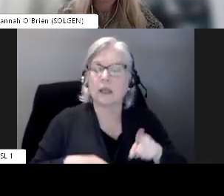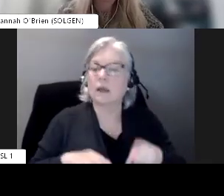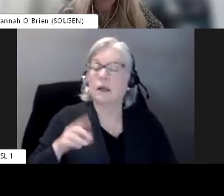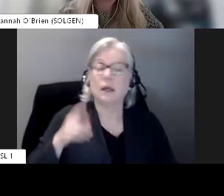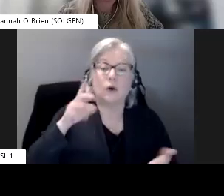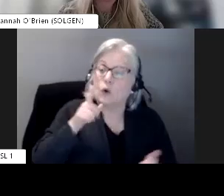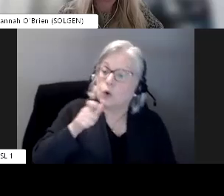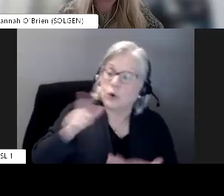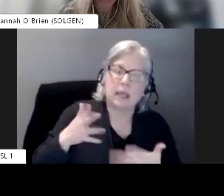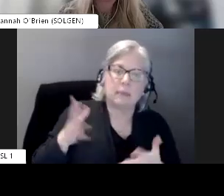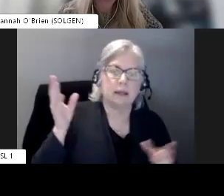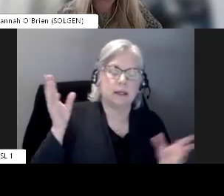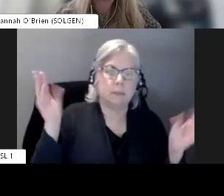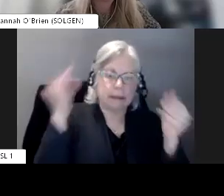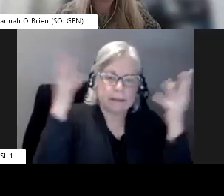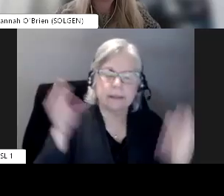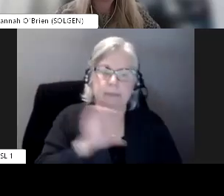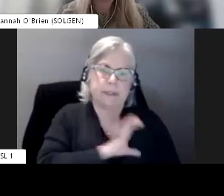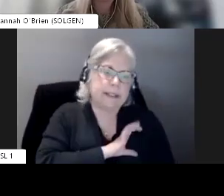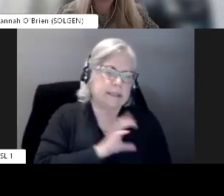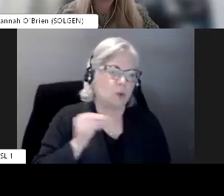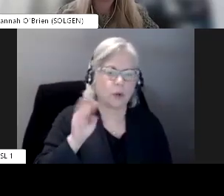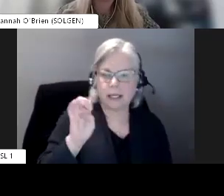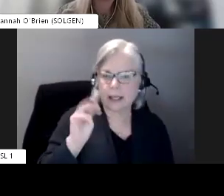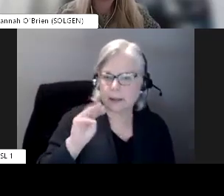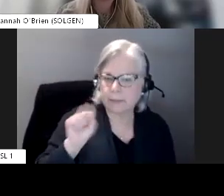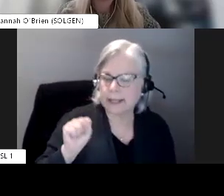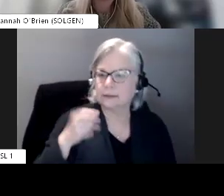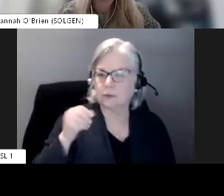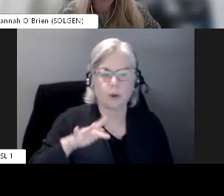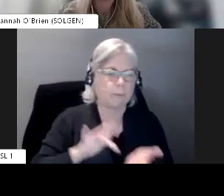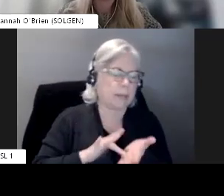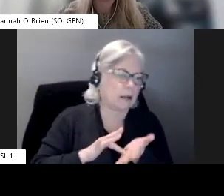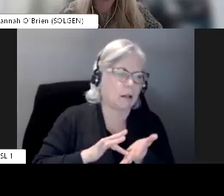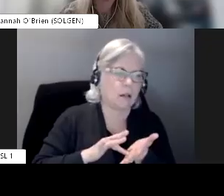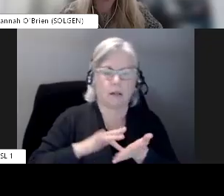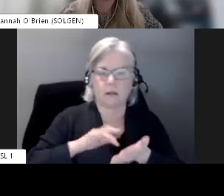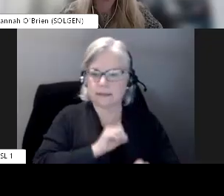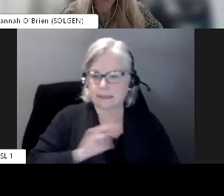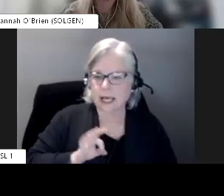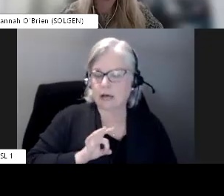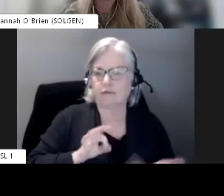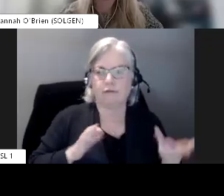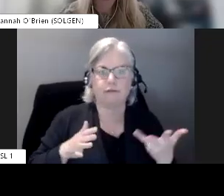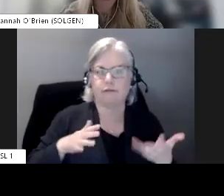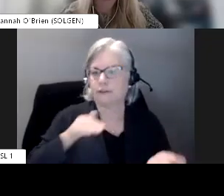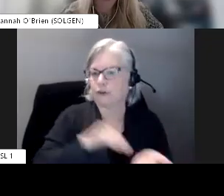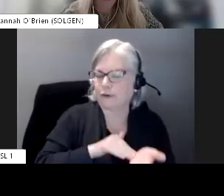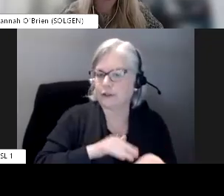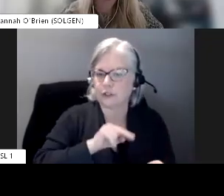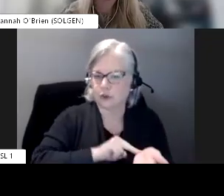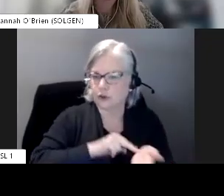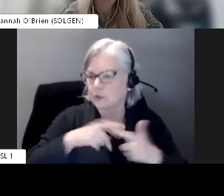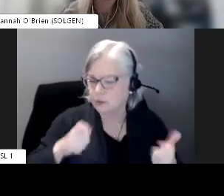emergency responders like police or EMS workers. There may be medical staff, doctors, nurses, et